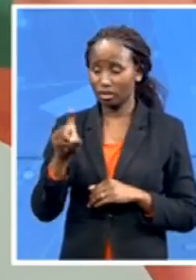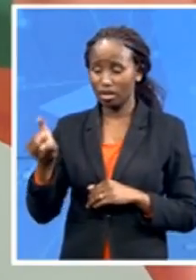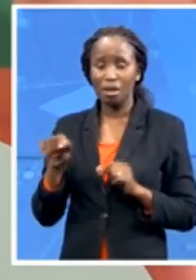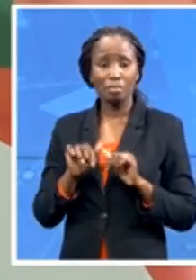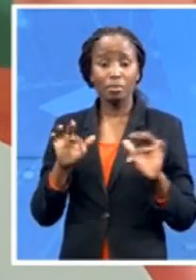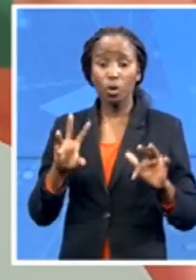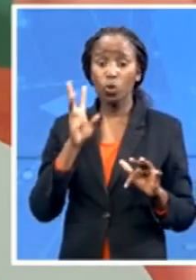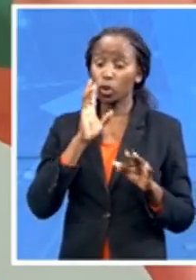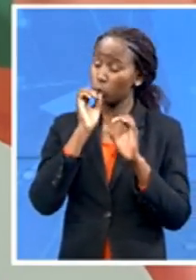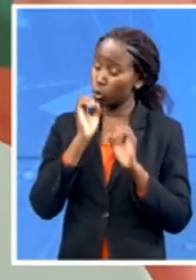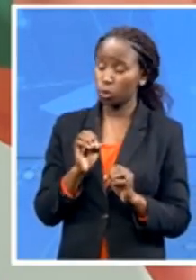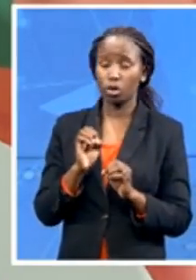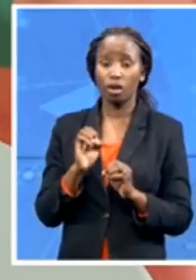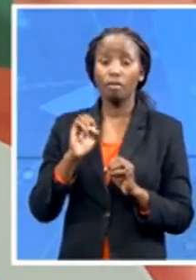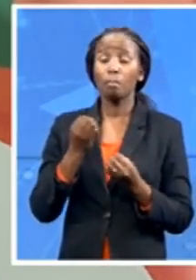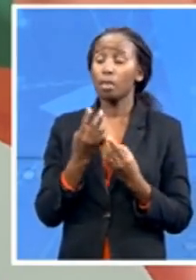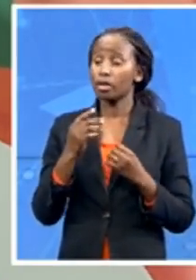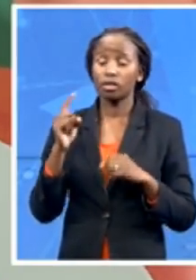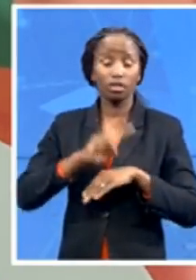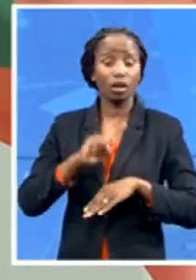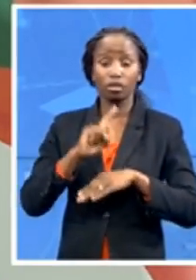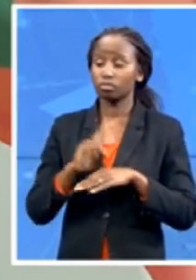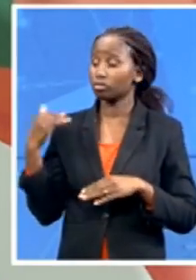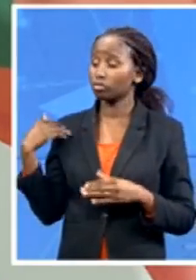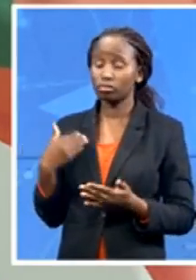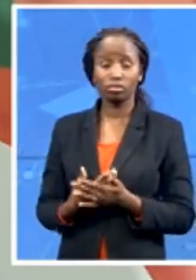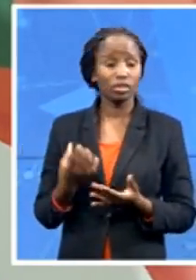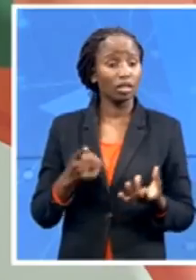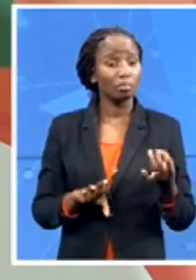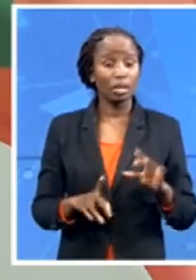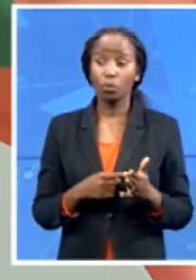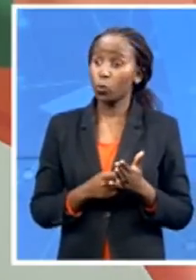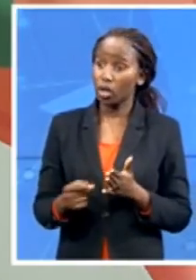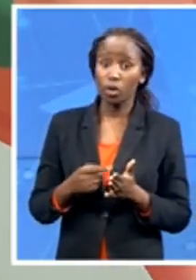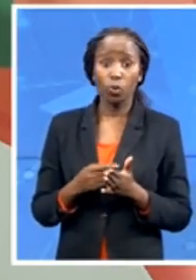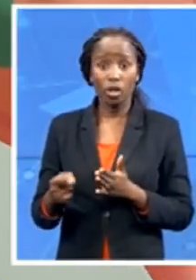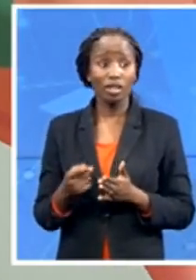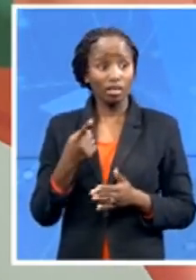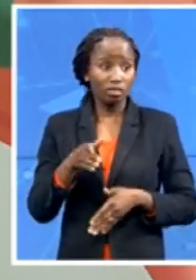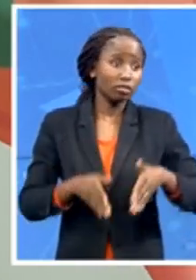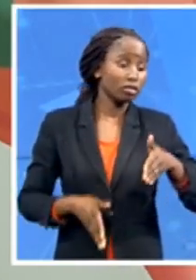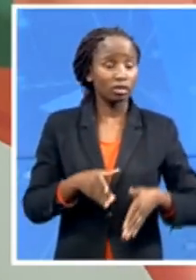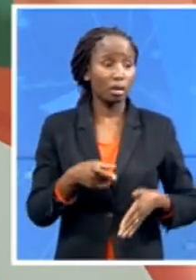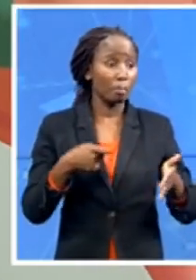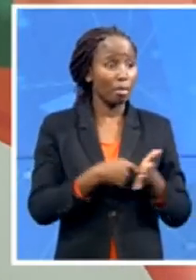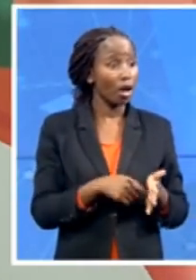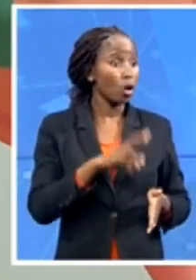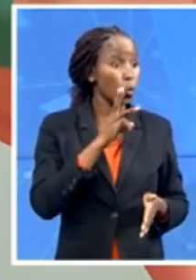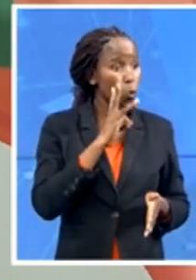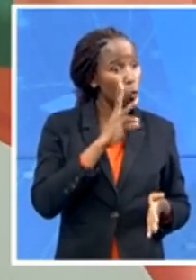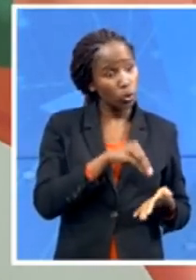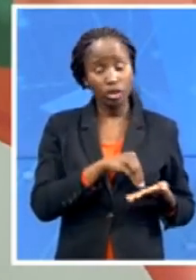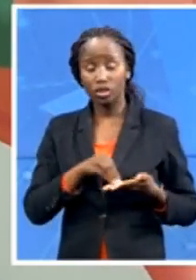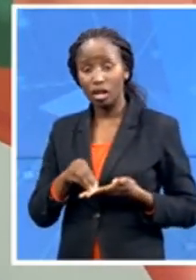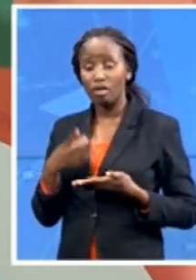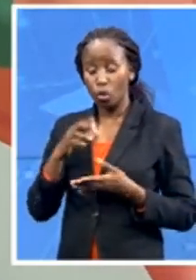sometimes weeks, and they buy bottled drinking water to cook, bath, and do their